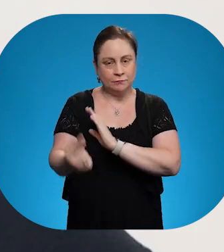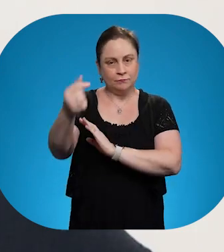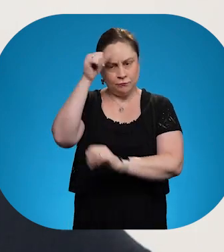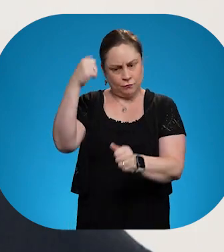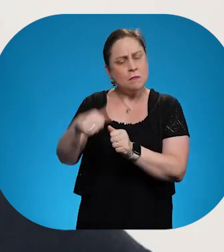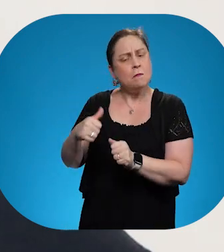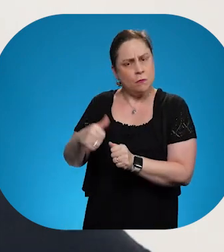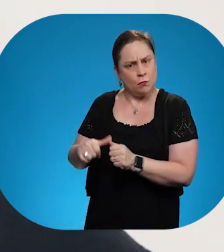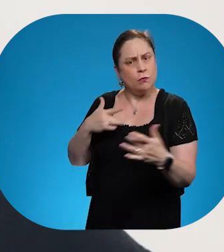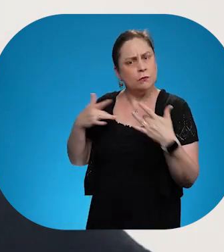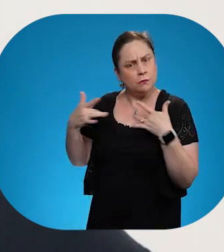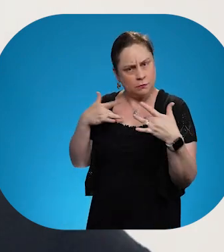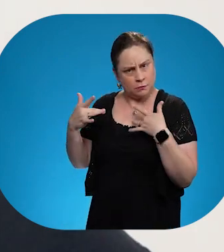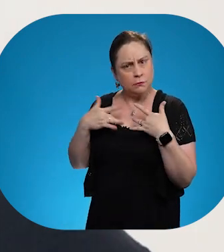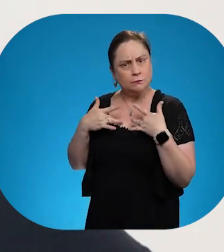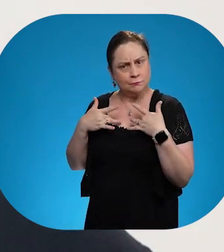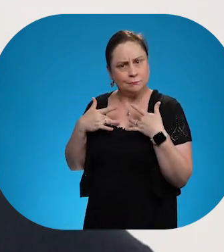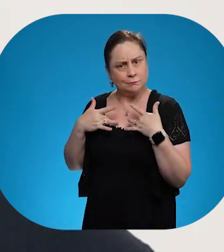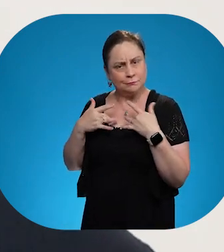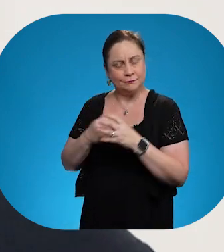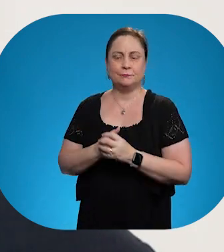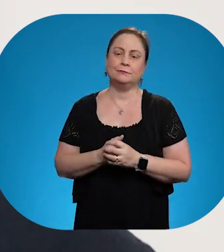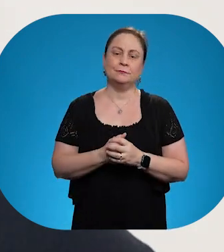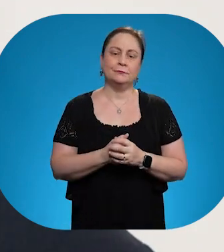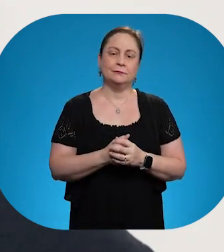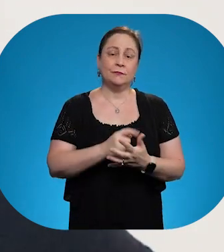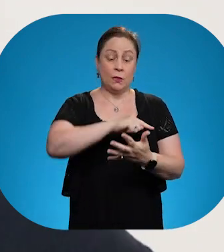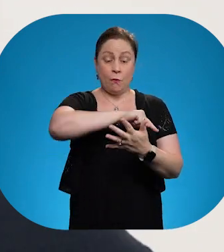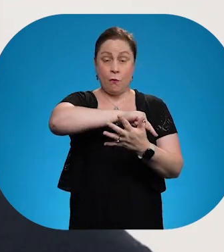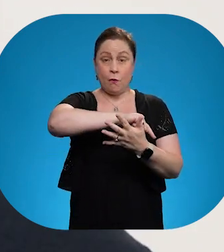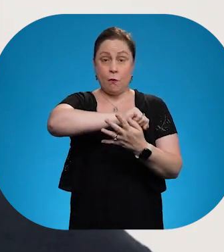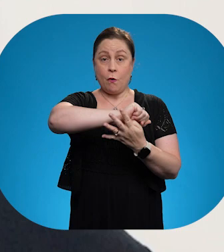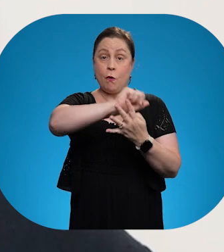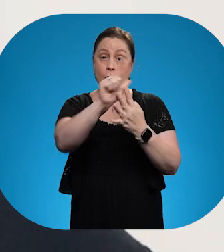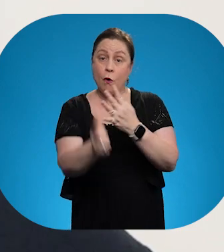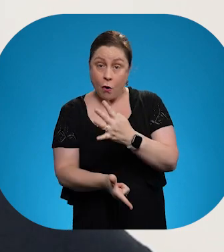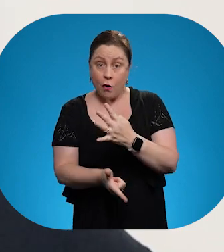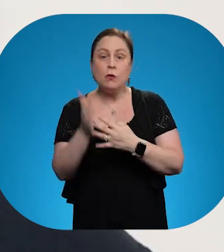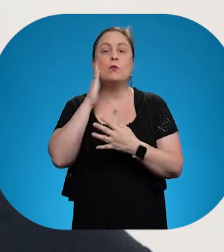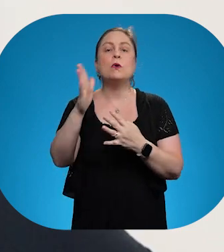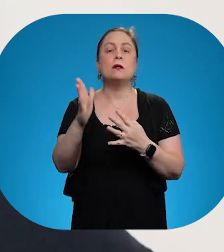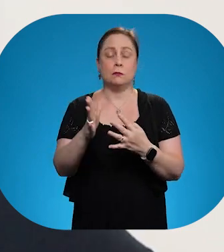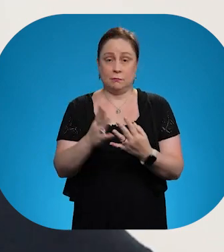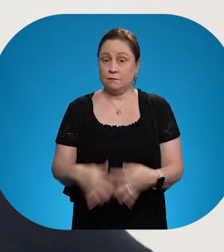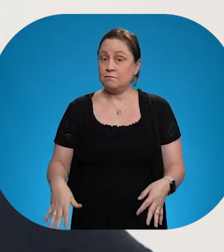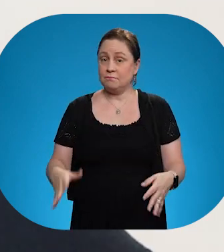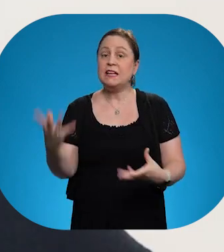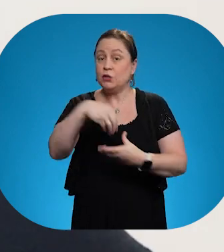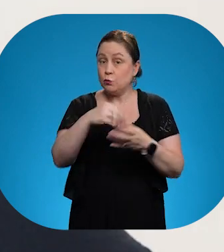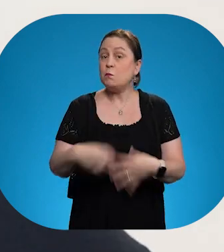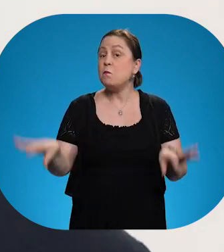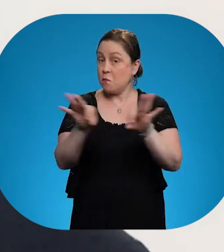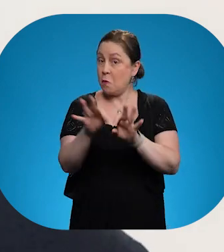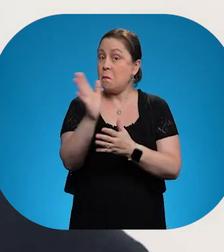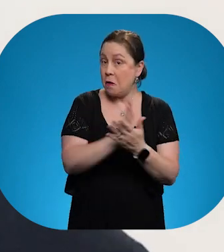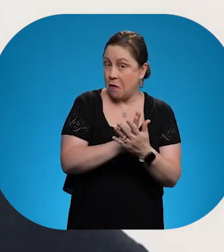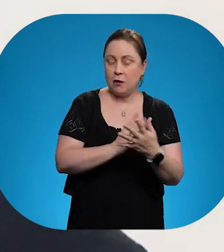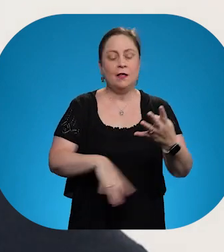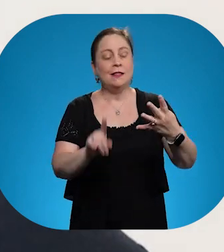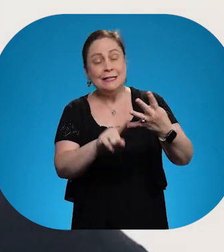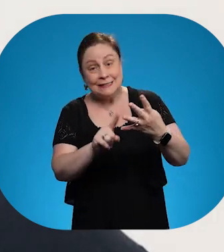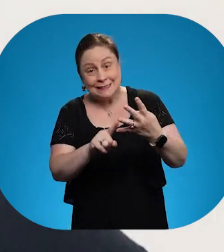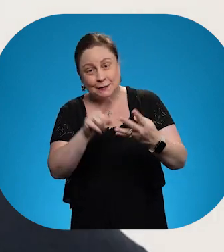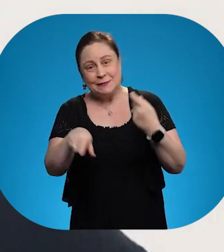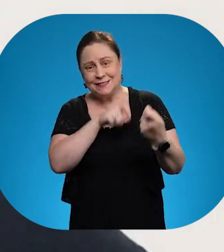mindful of these concerns. While all sessions will include this important aspect, this session